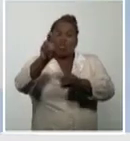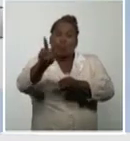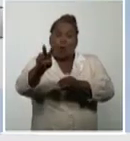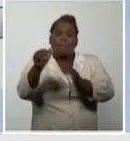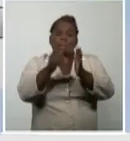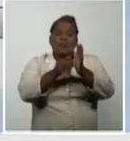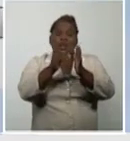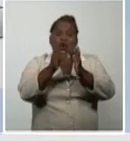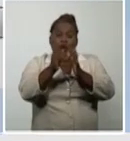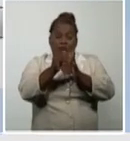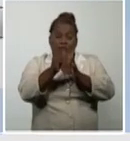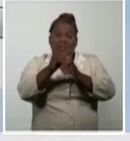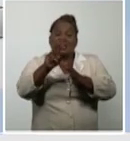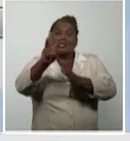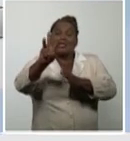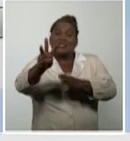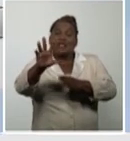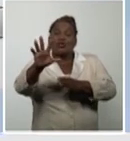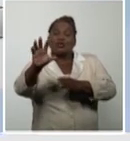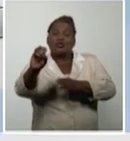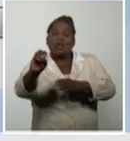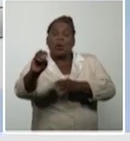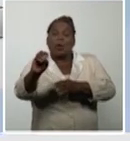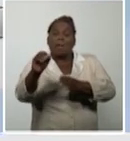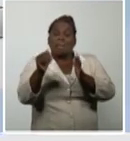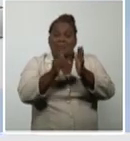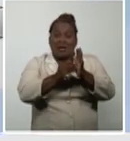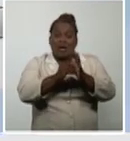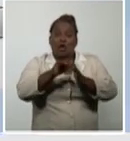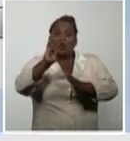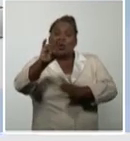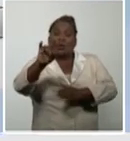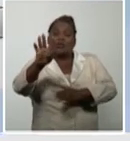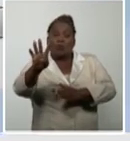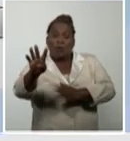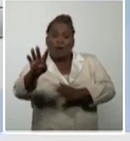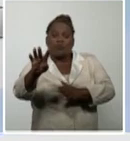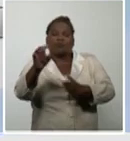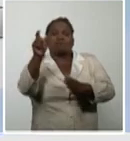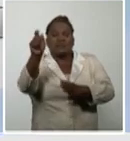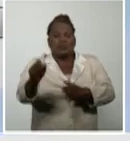2,305,094 confirmed cases in the region.